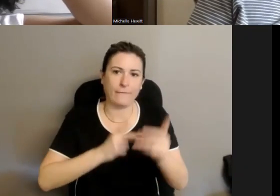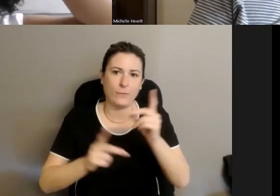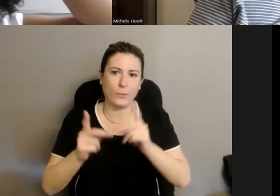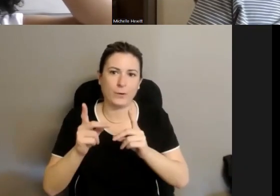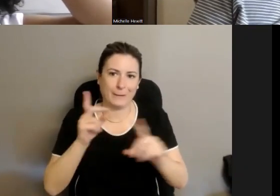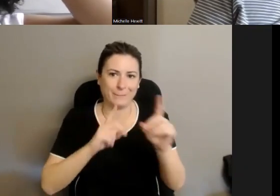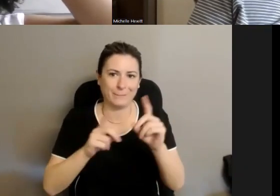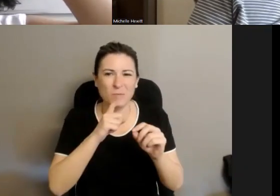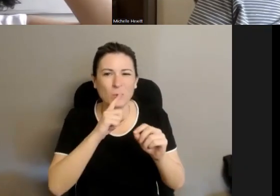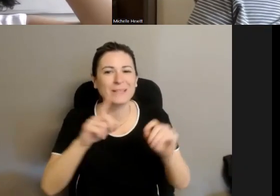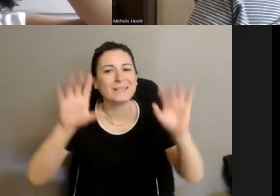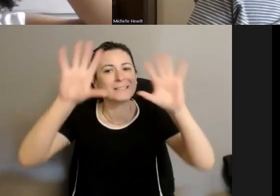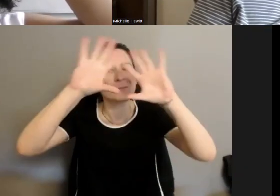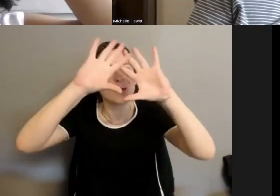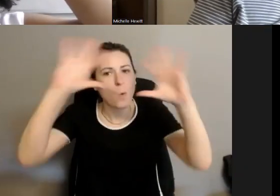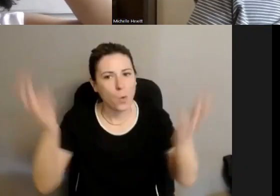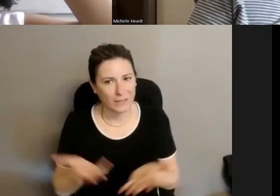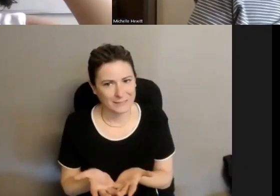through, that has